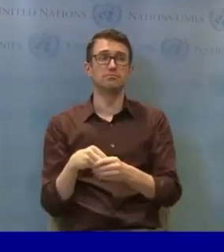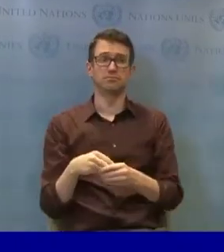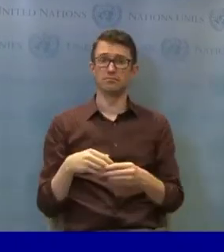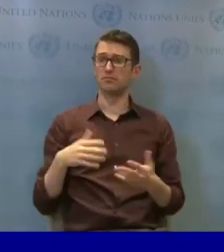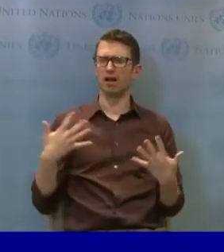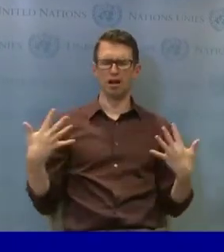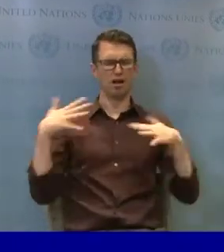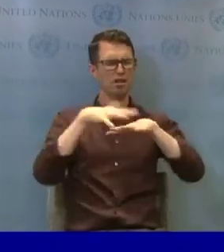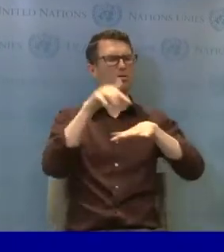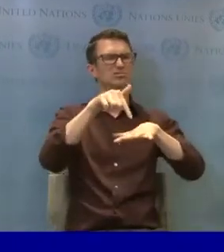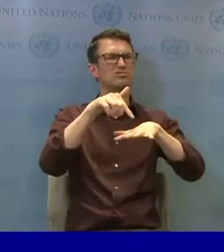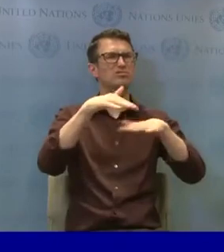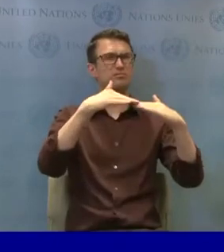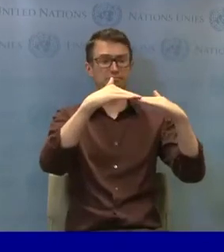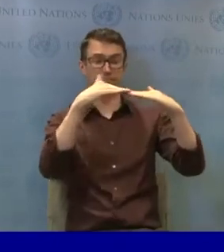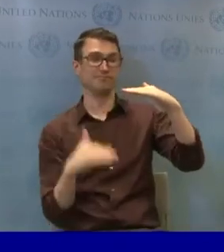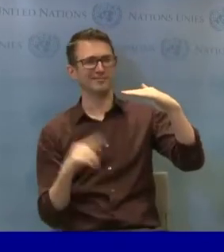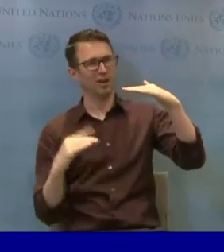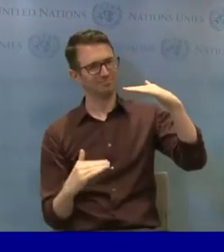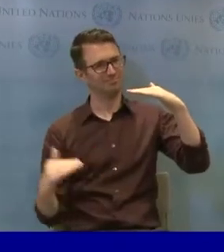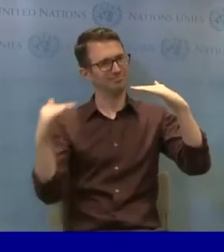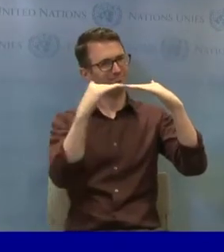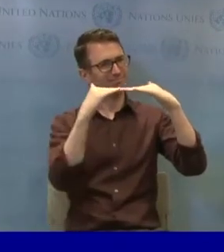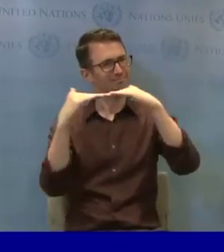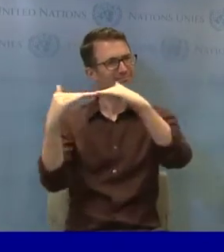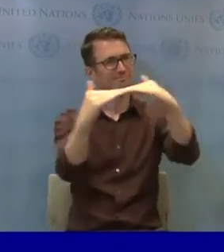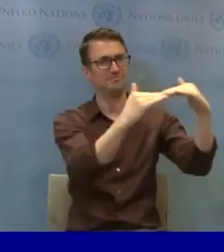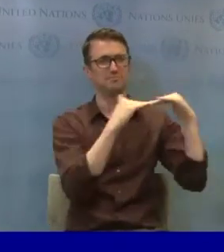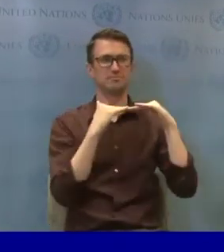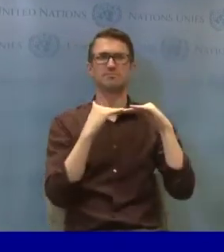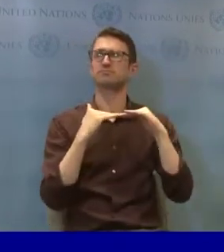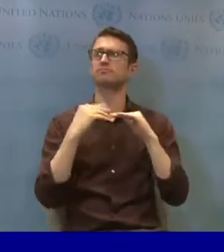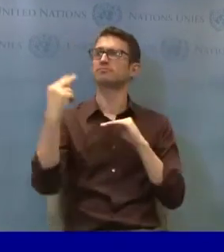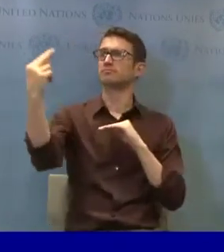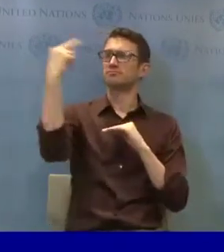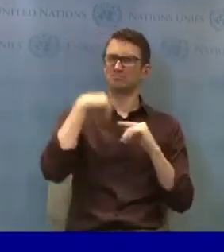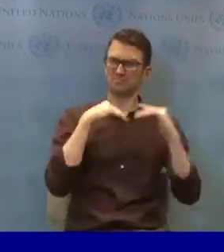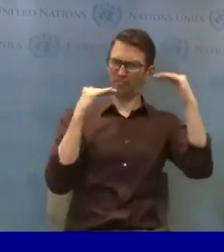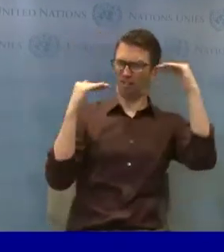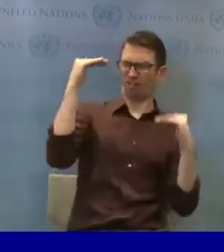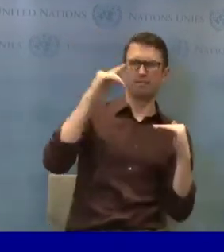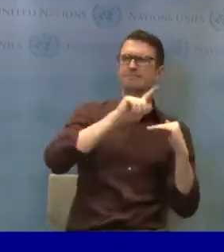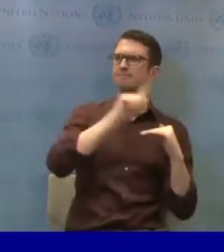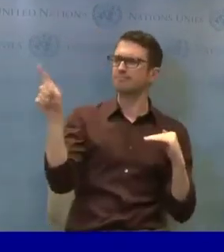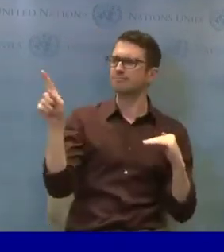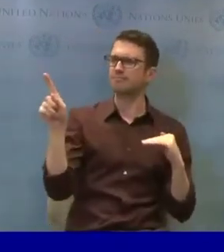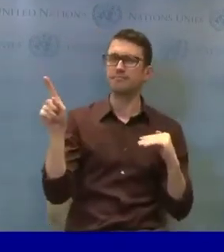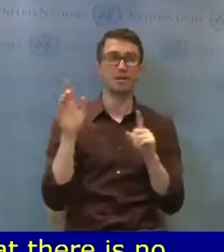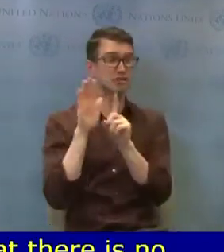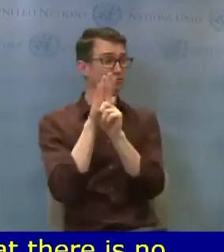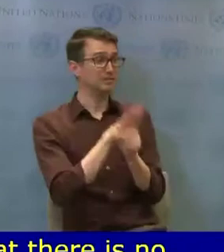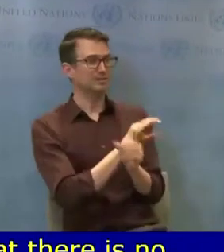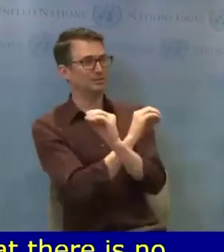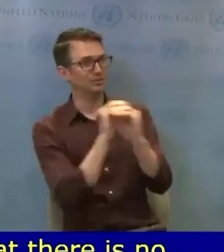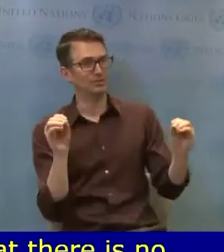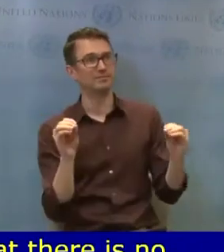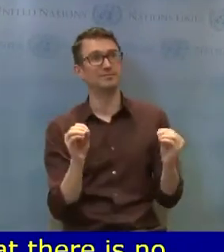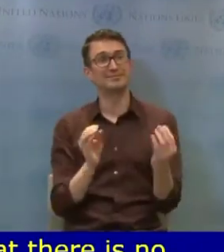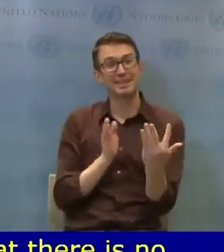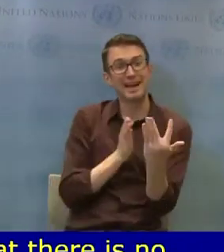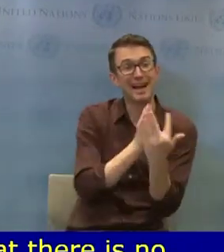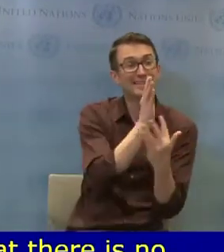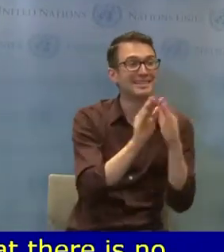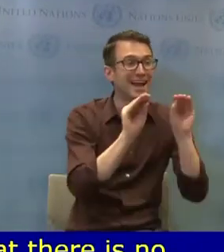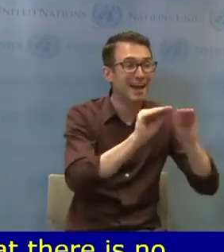inequality. No stigma and discrimination. Access to education, decent jobs and services. It